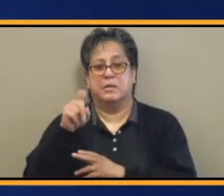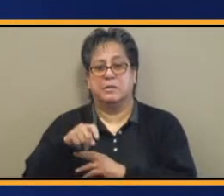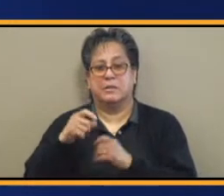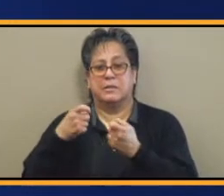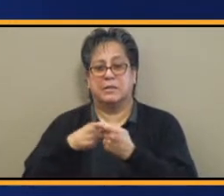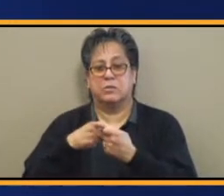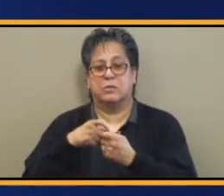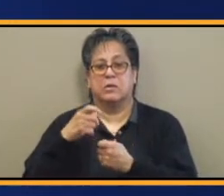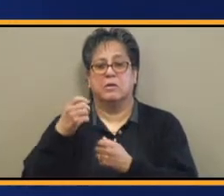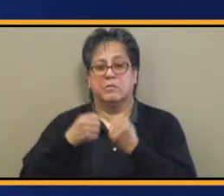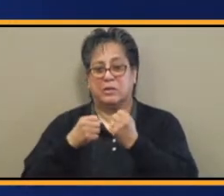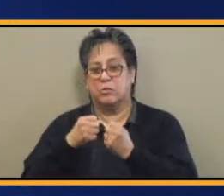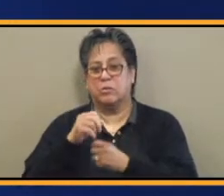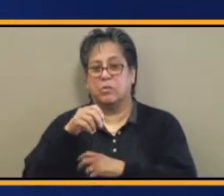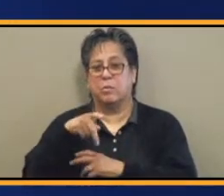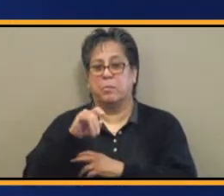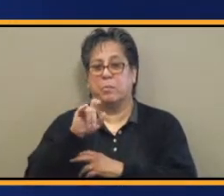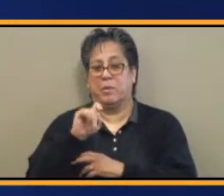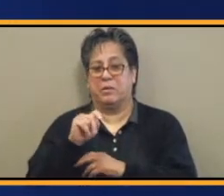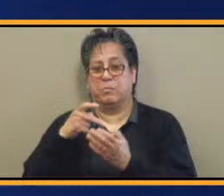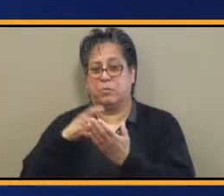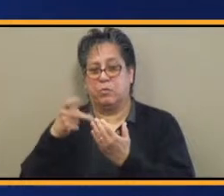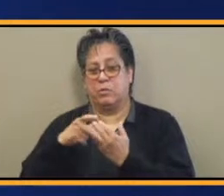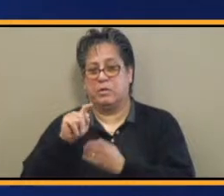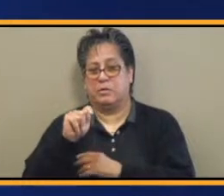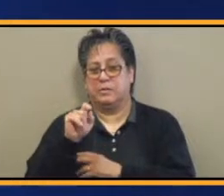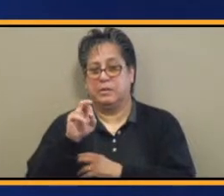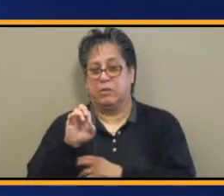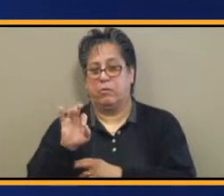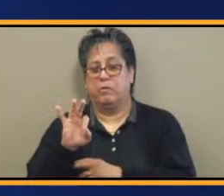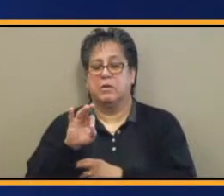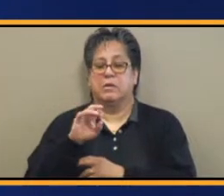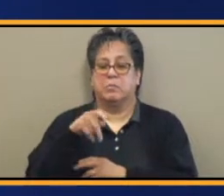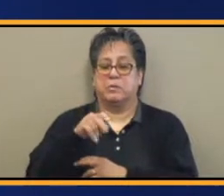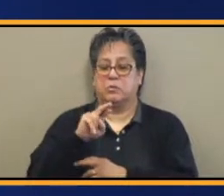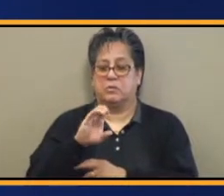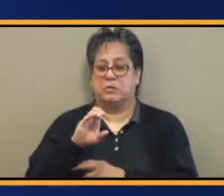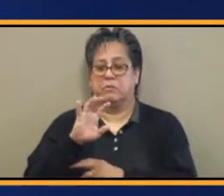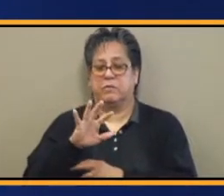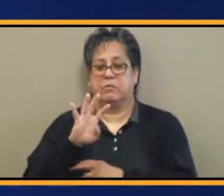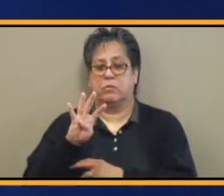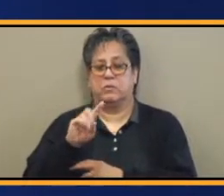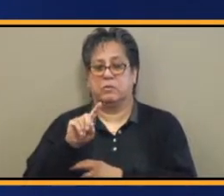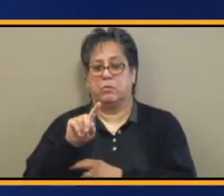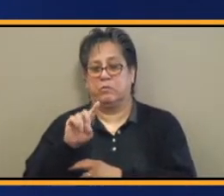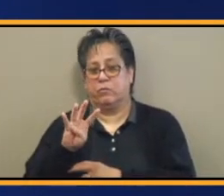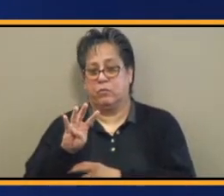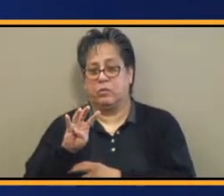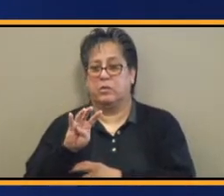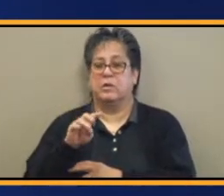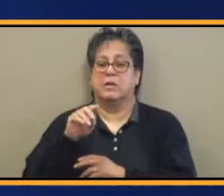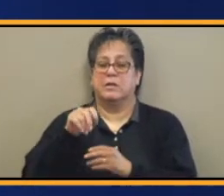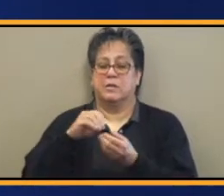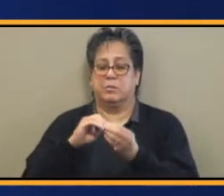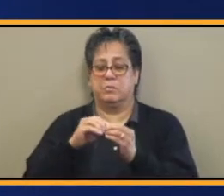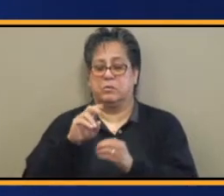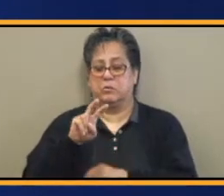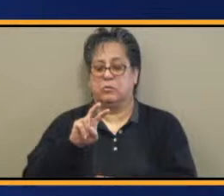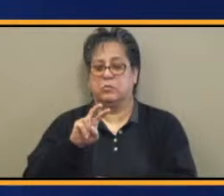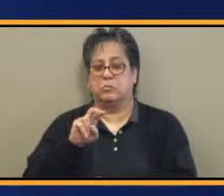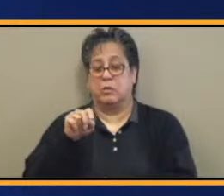Electric Vehicle Ready Pilot Programs and Tariffs, PUC number 54614, HQ number utility 2